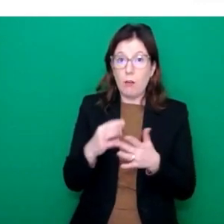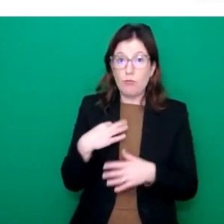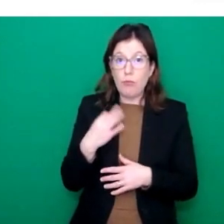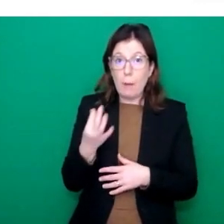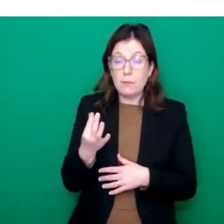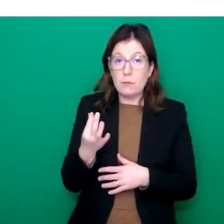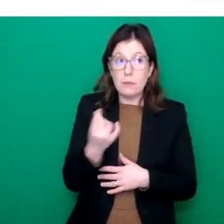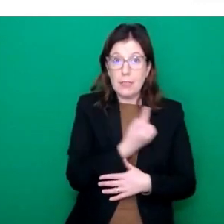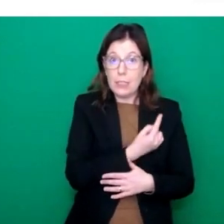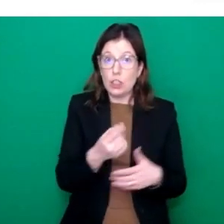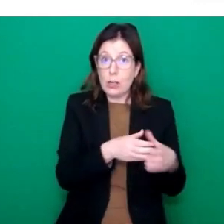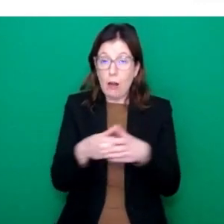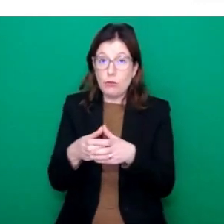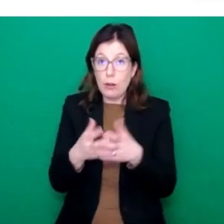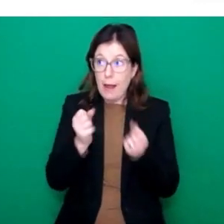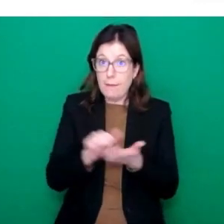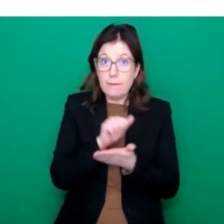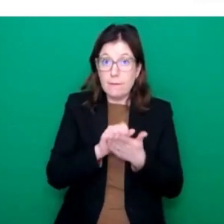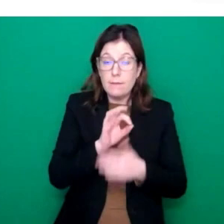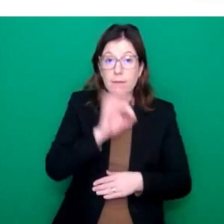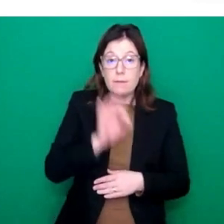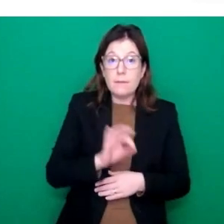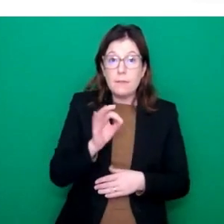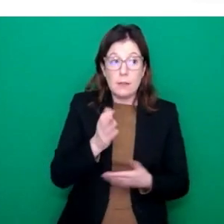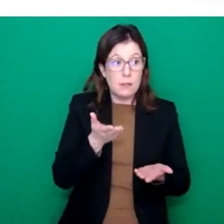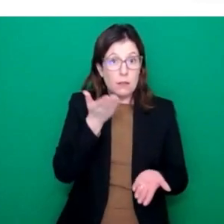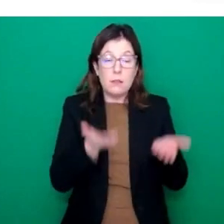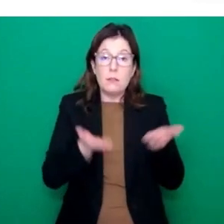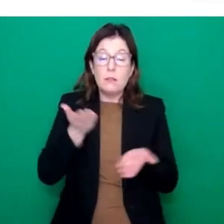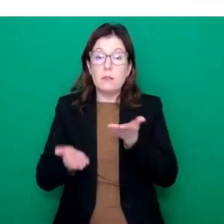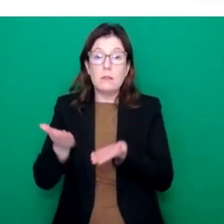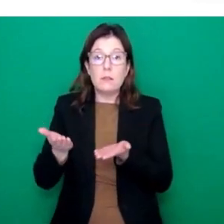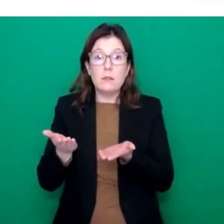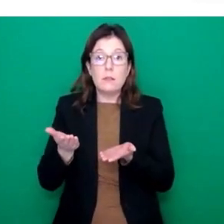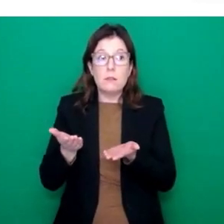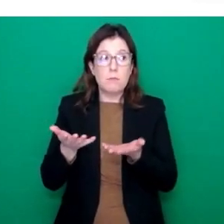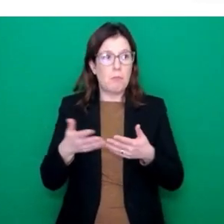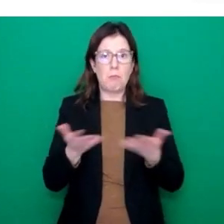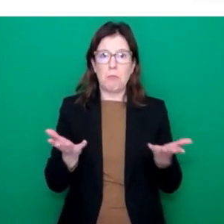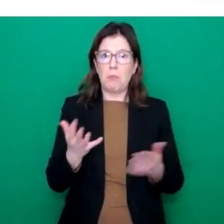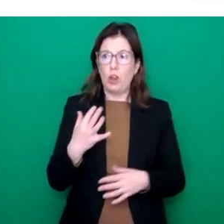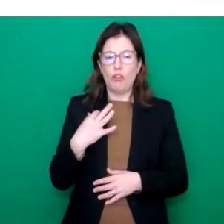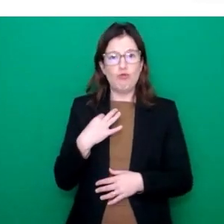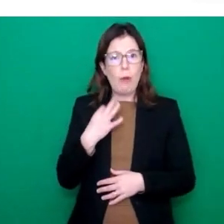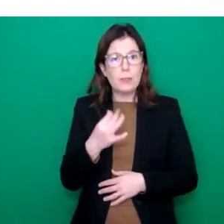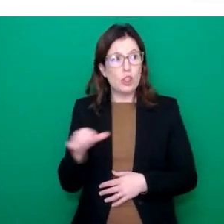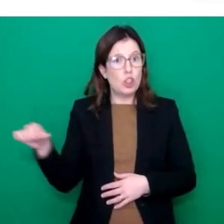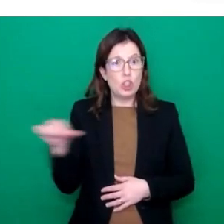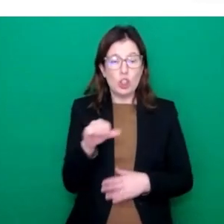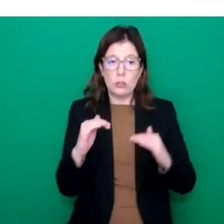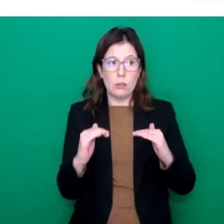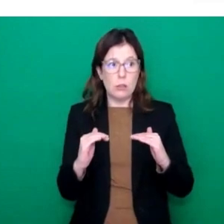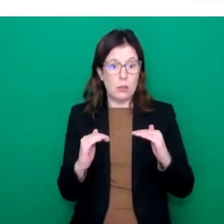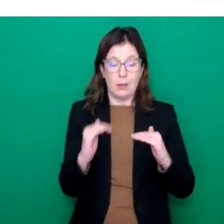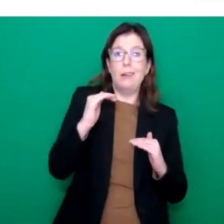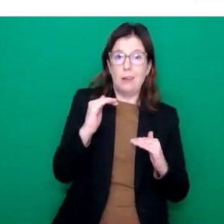of these categories or the socio-demographic? And what percentage of the representation should then be expected or achieved